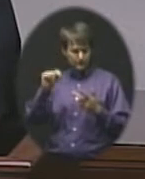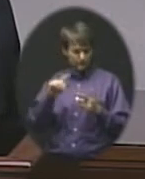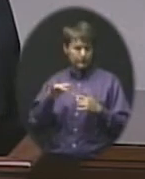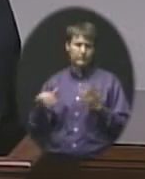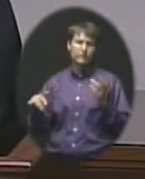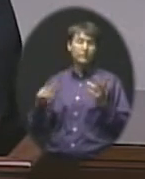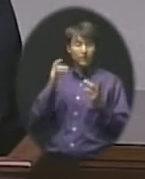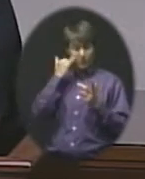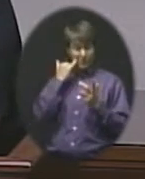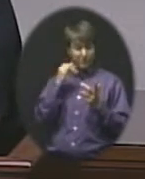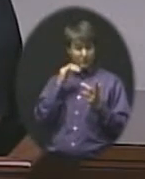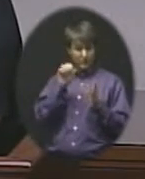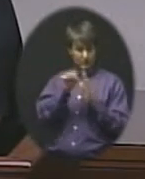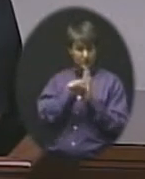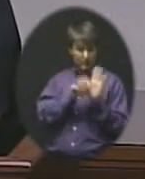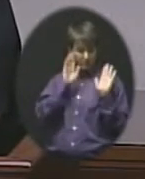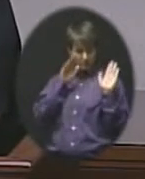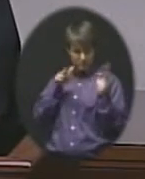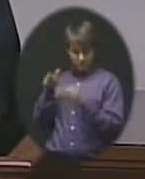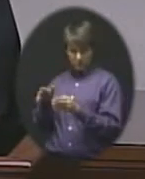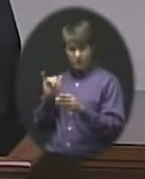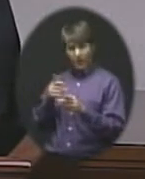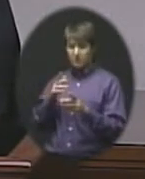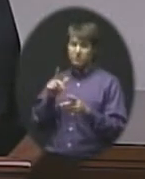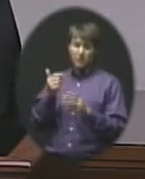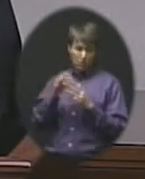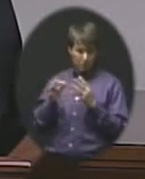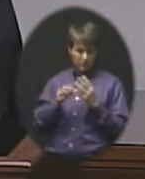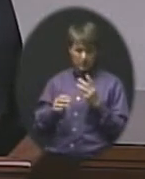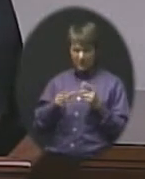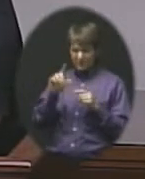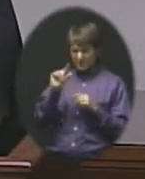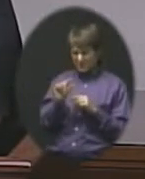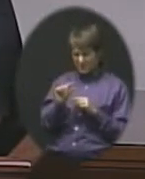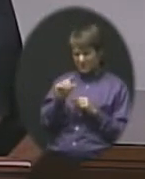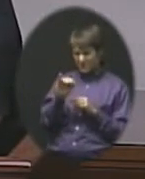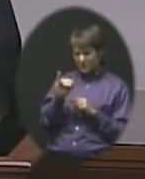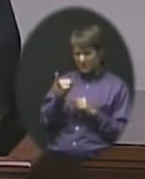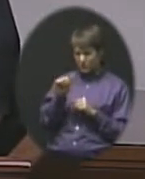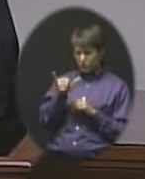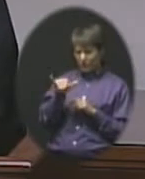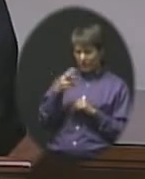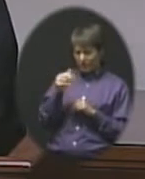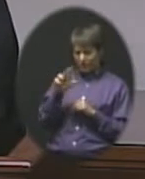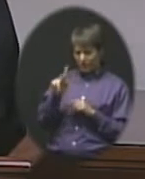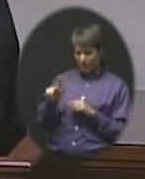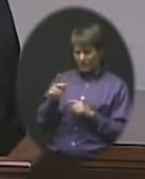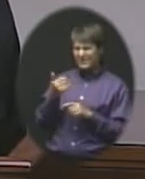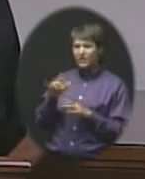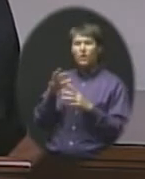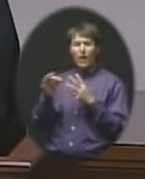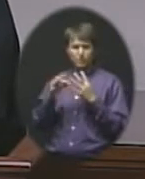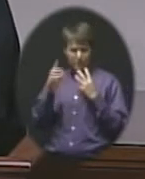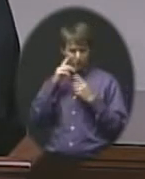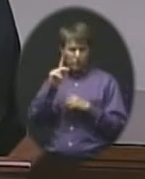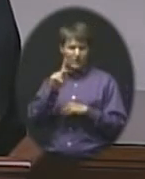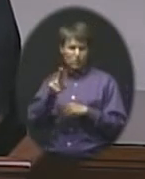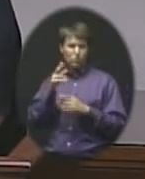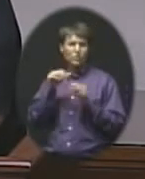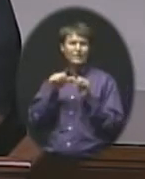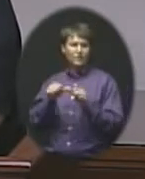direction the state moves, that's another option. And then the little bitty Jayhawk on this side is that's still an option is for KU to continue to